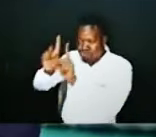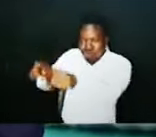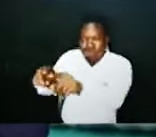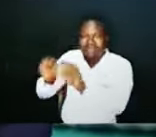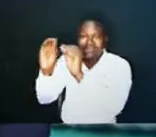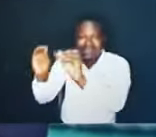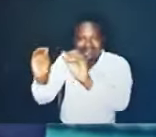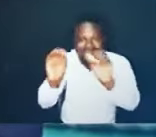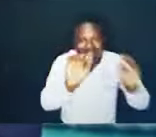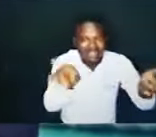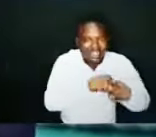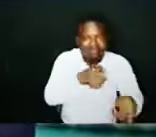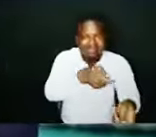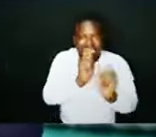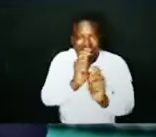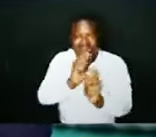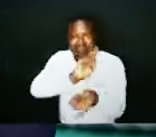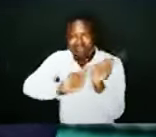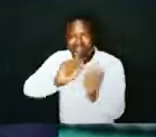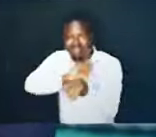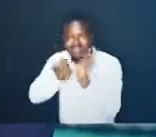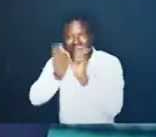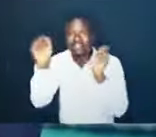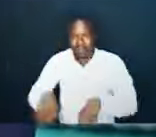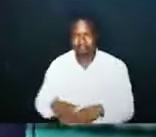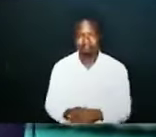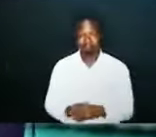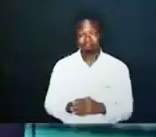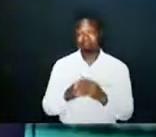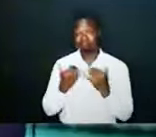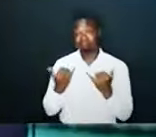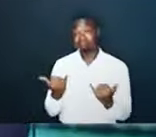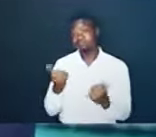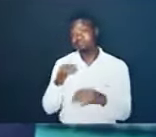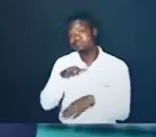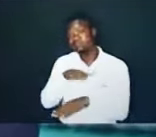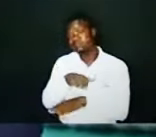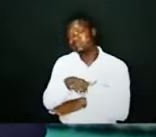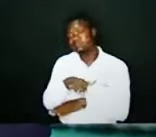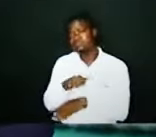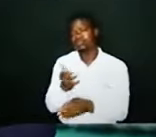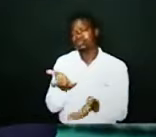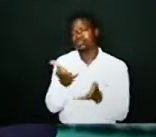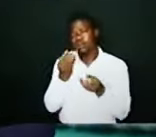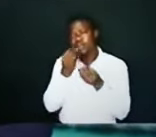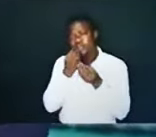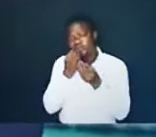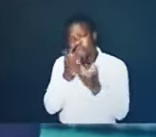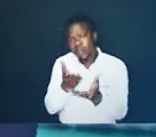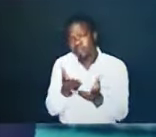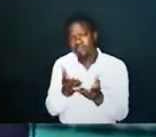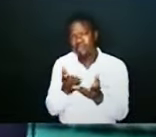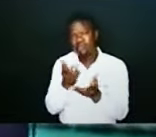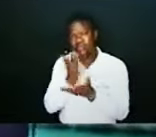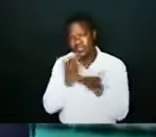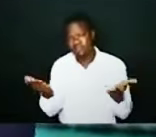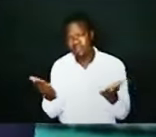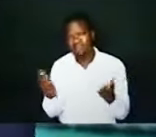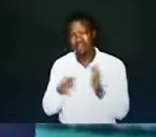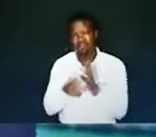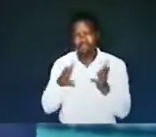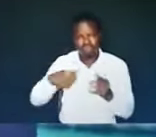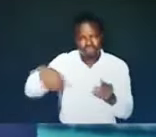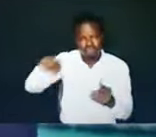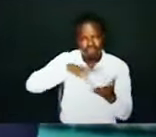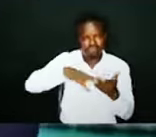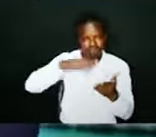Now, this evening, I wish to bring to your attention and for your learning that